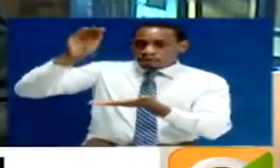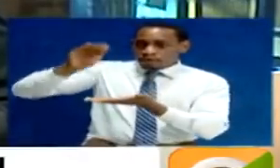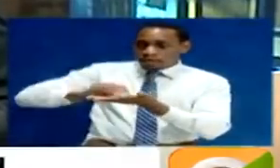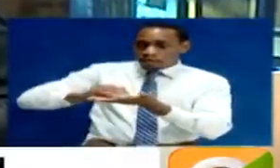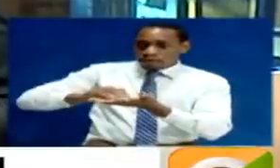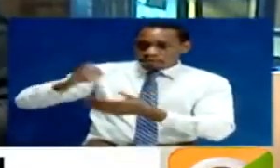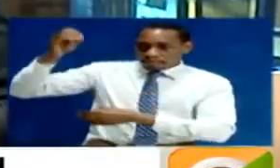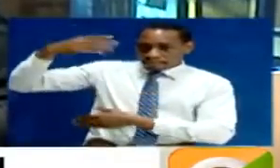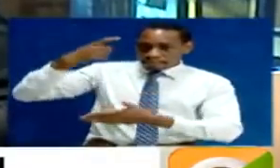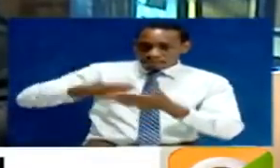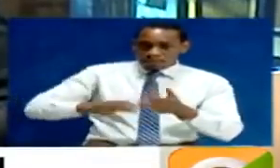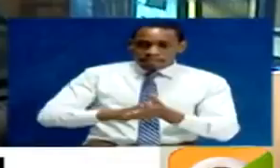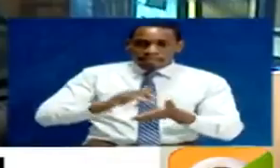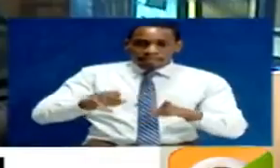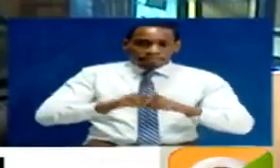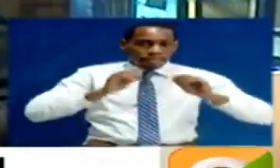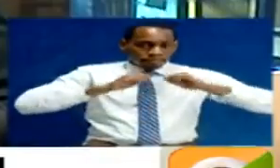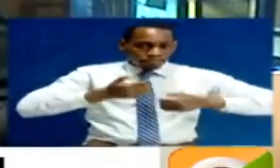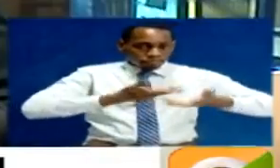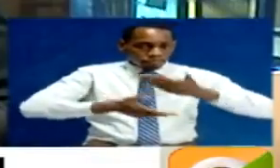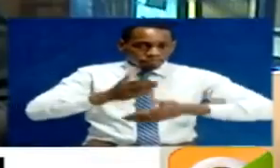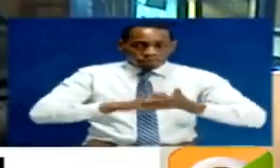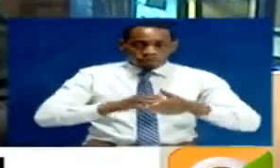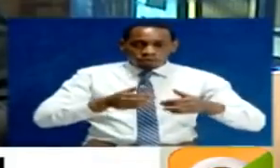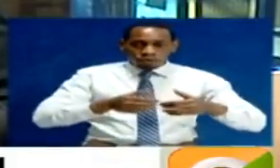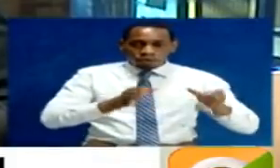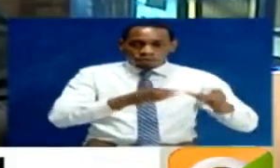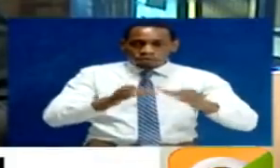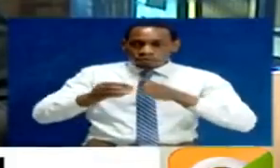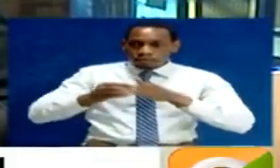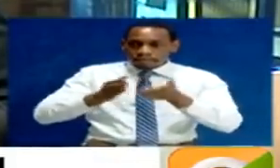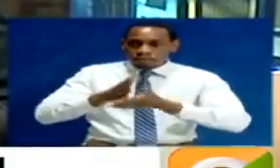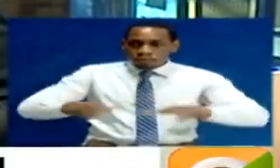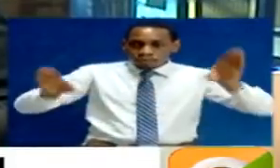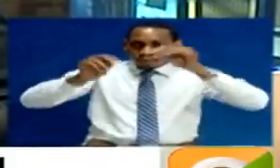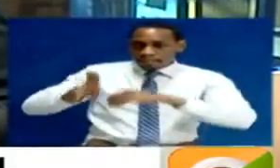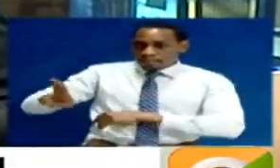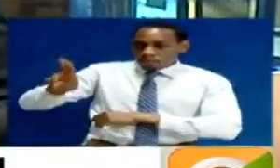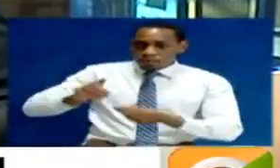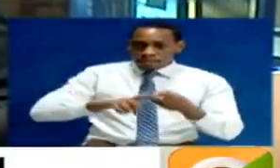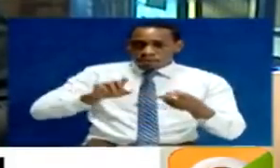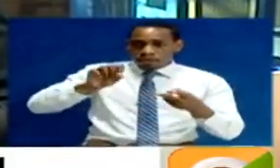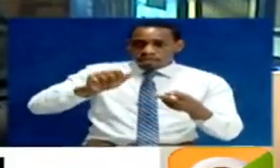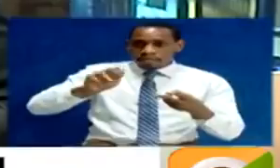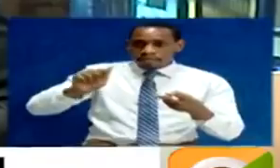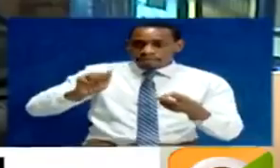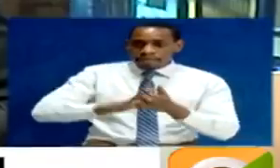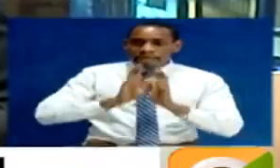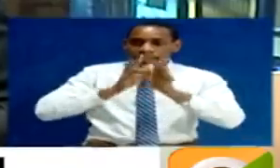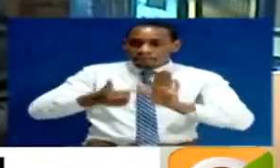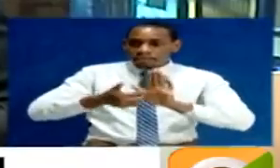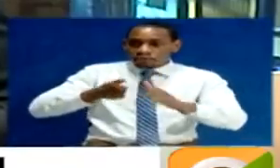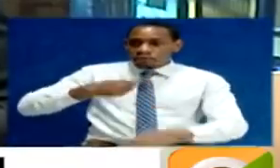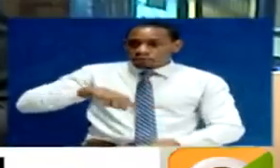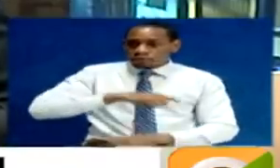the several agreements reached during bilateral talks between delegations led by President Uhuru Kenyatta and Samia Suluhu Hassan. As Dennis Otieno